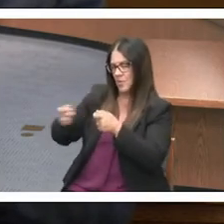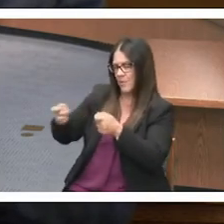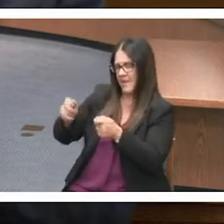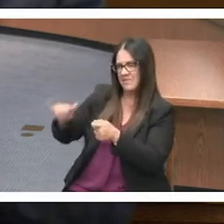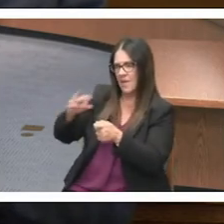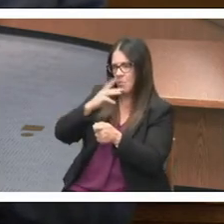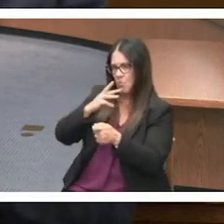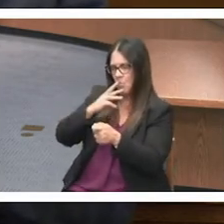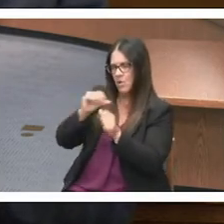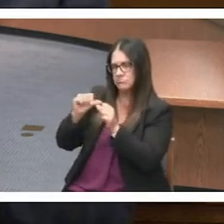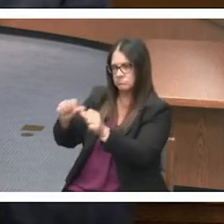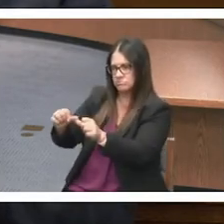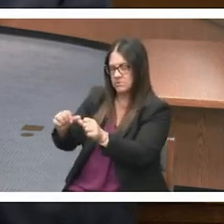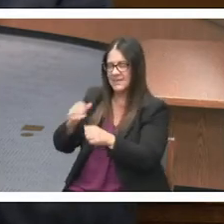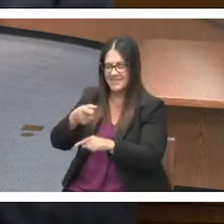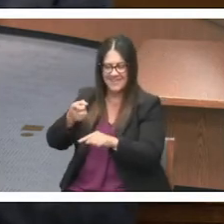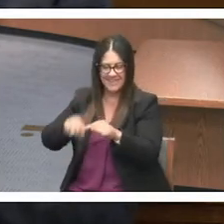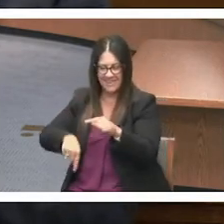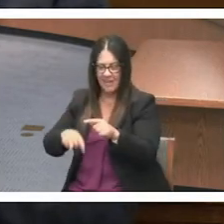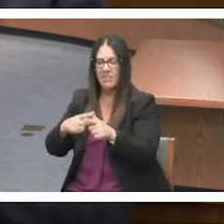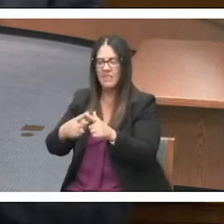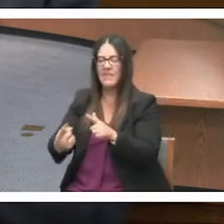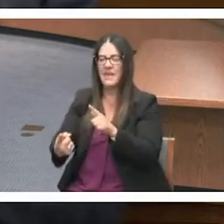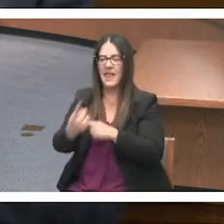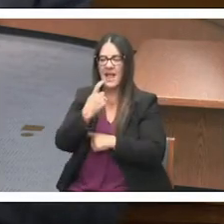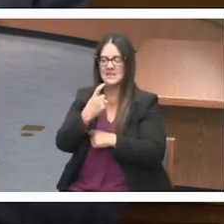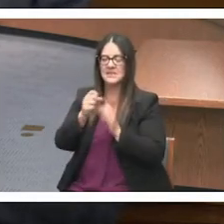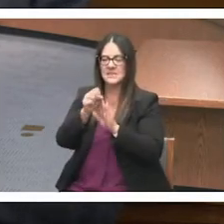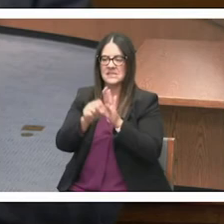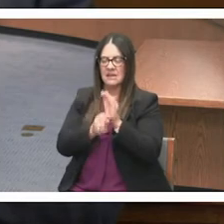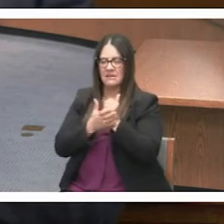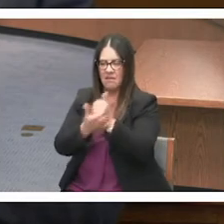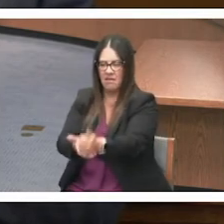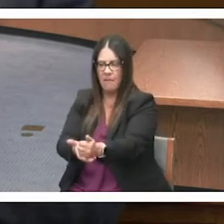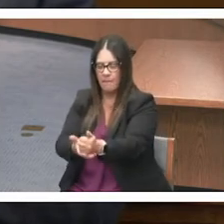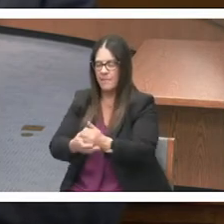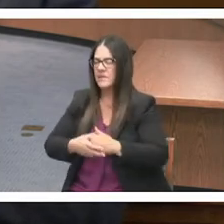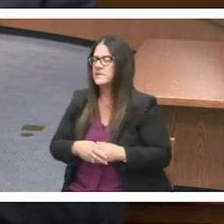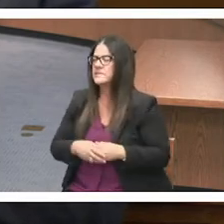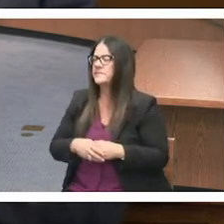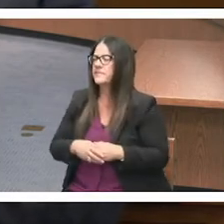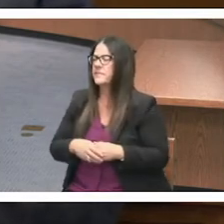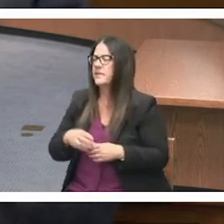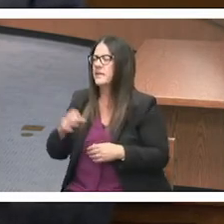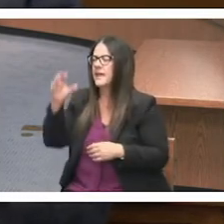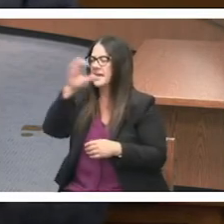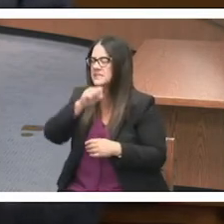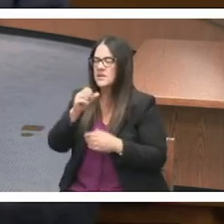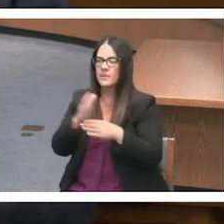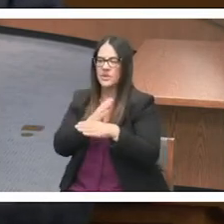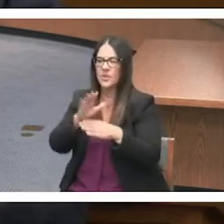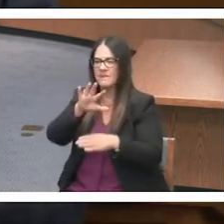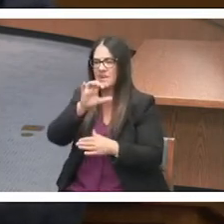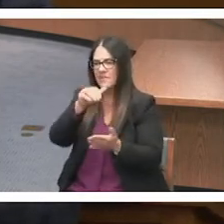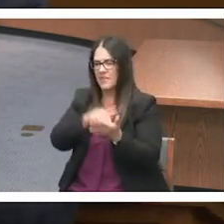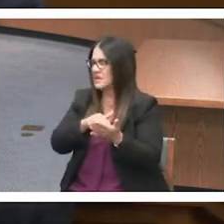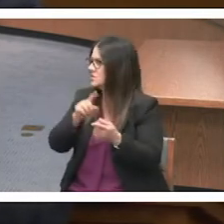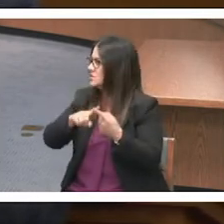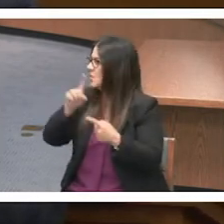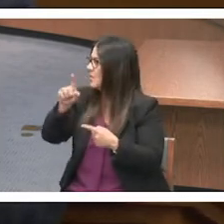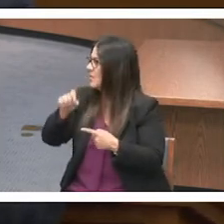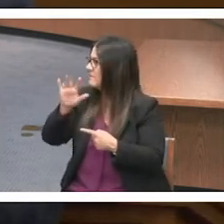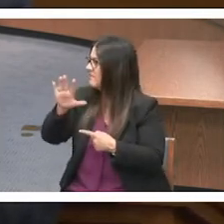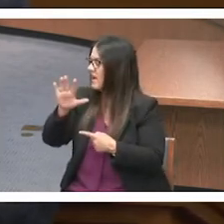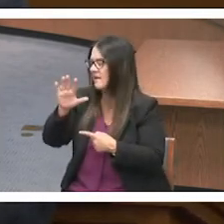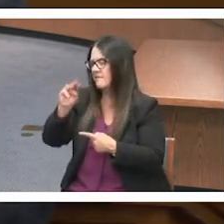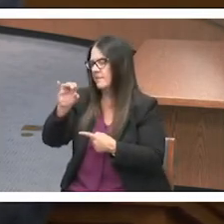And then if they can't, then they'll get help from the state. The fact is that estimates suggest that upwards between 500,000 and 1.5